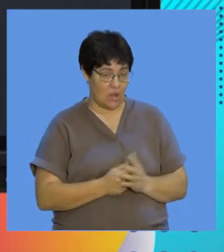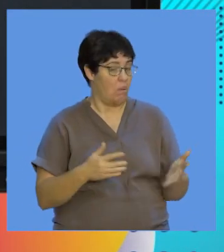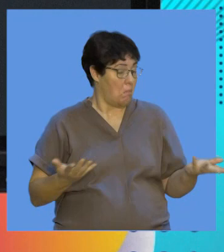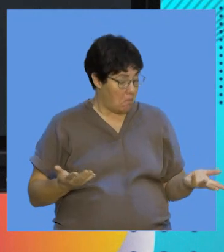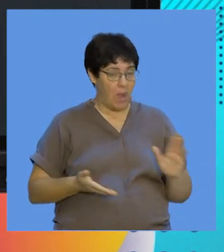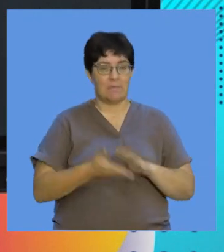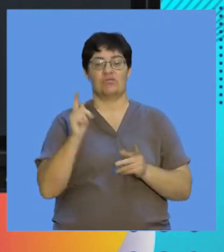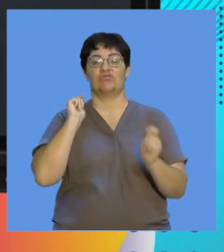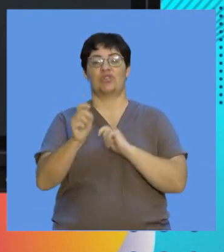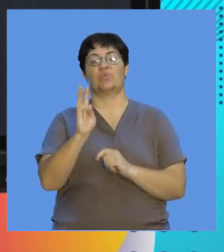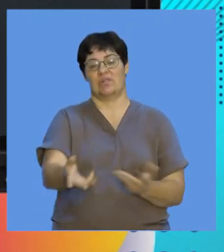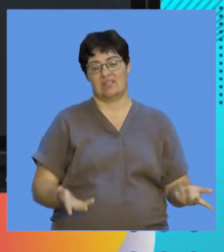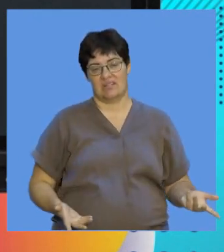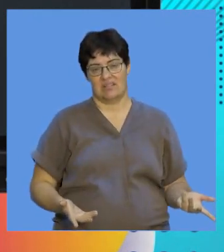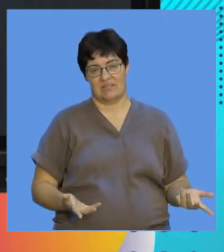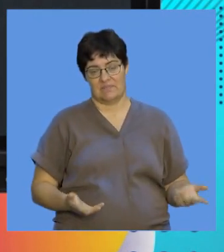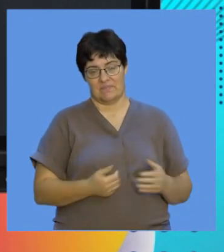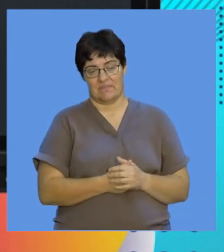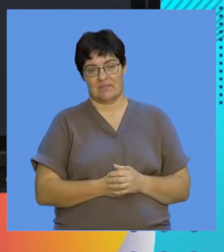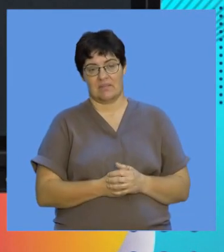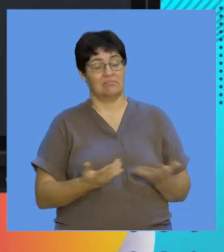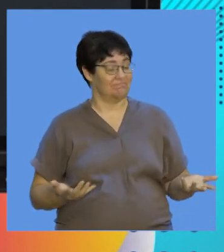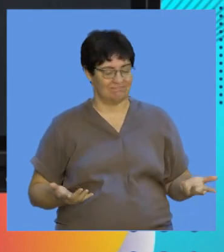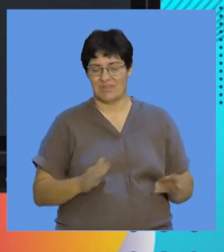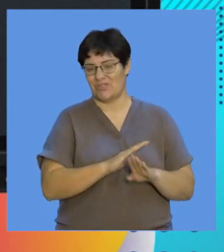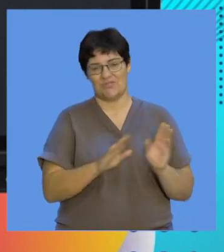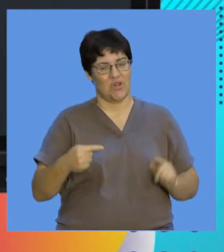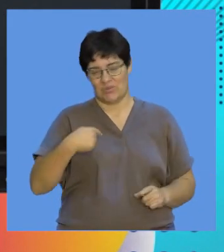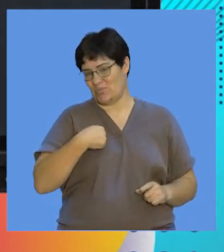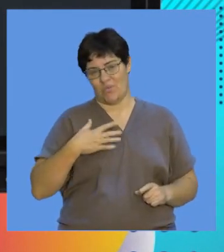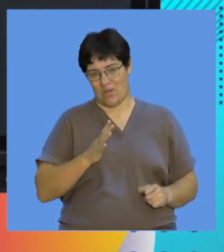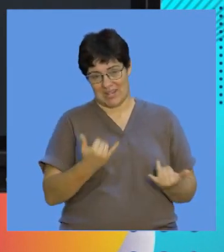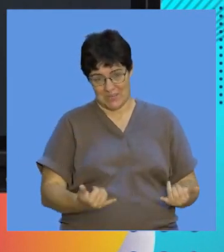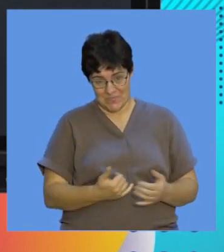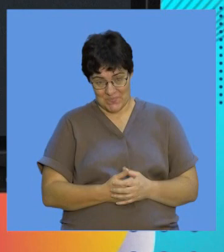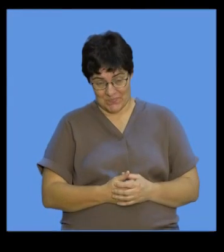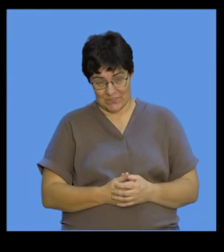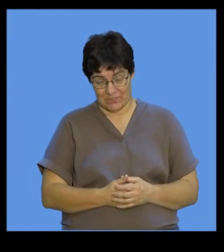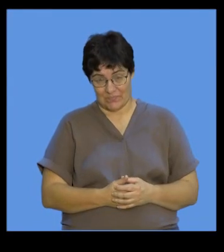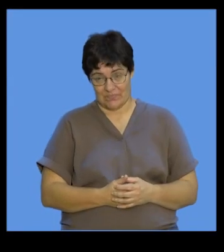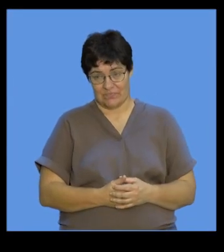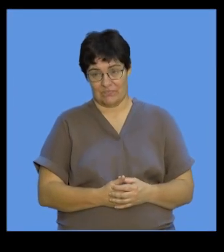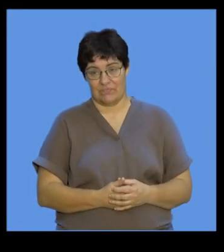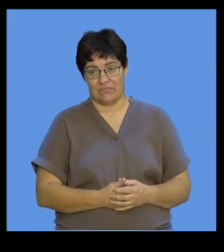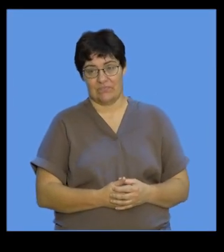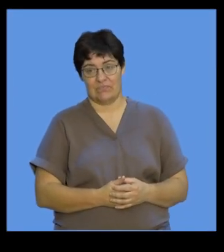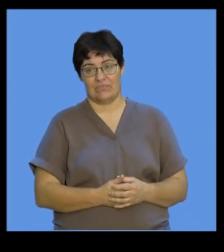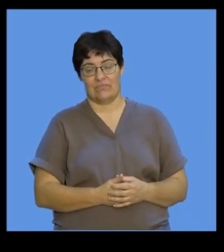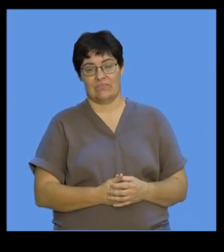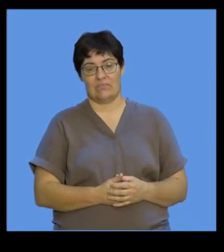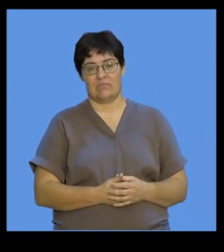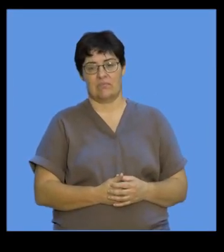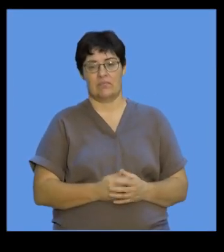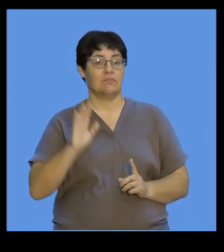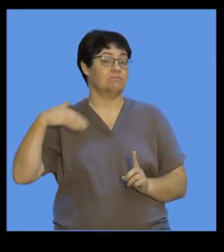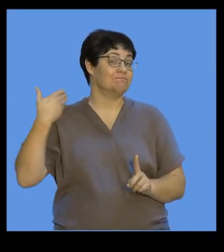change size, which is not something we can do, okay? So what have we